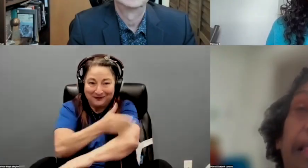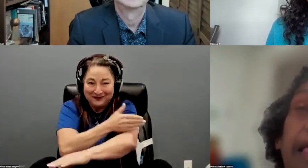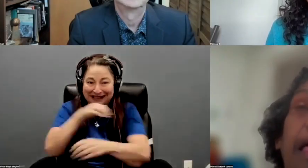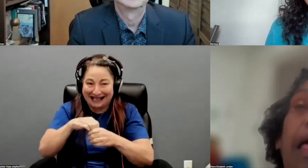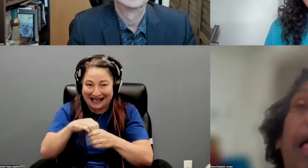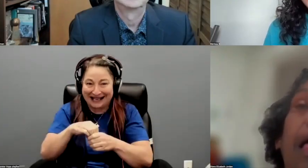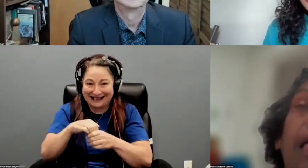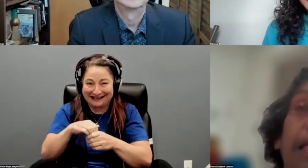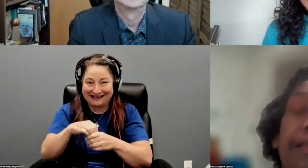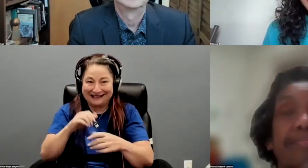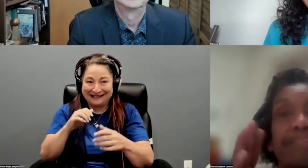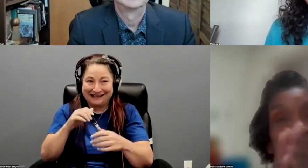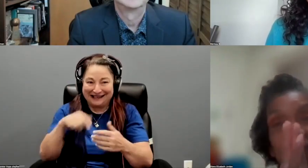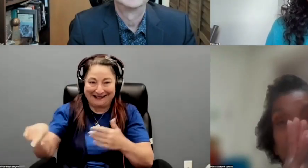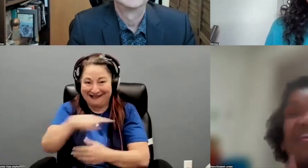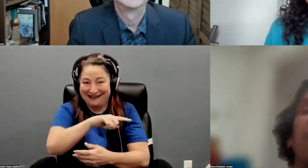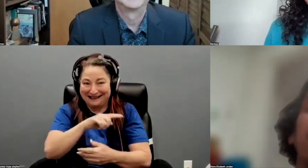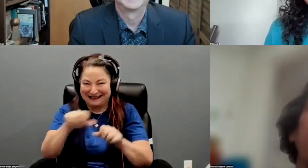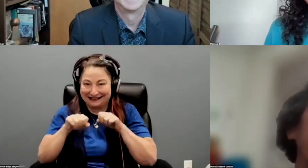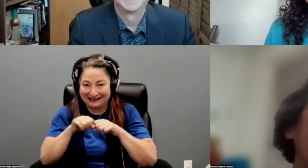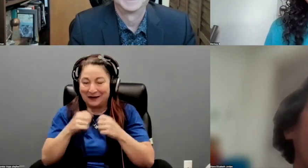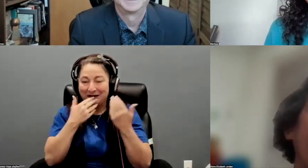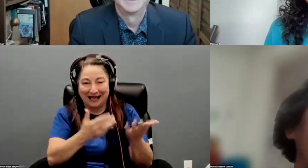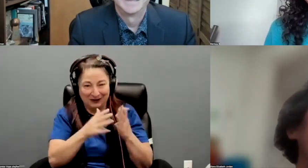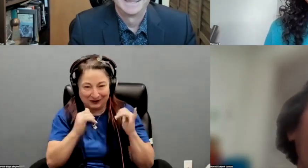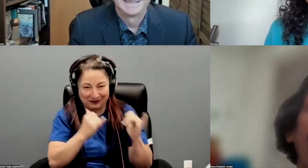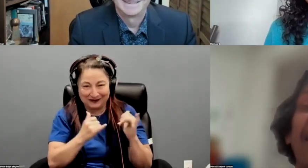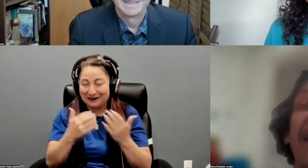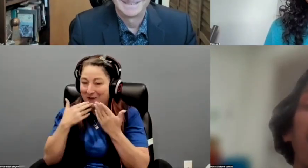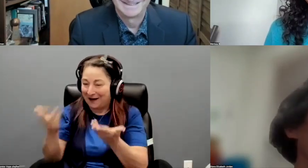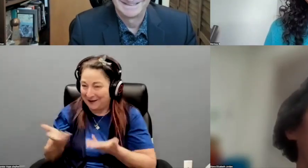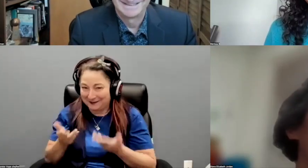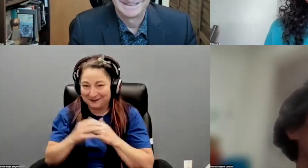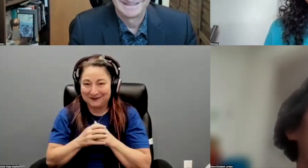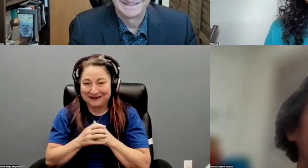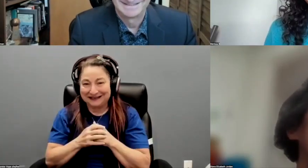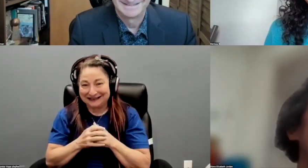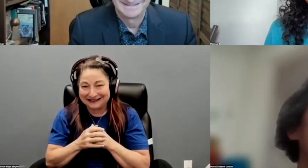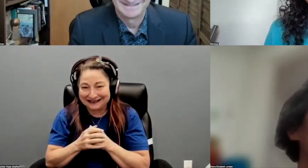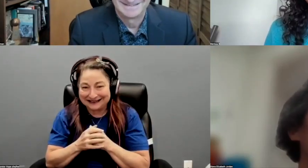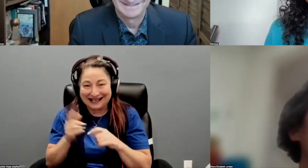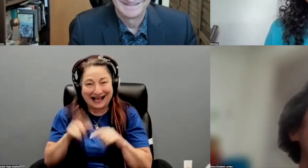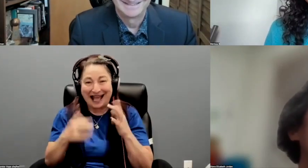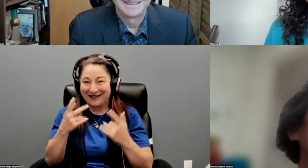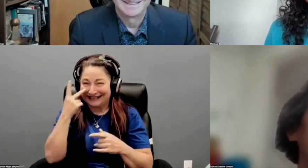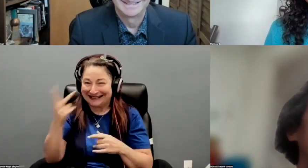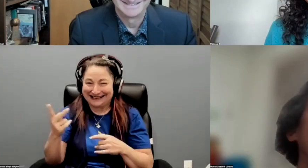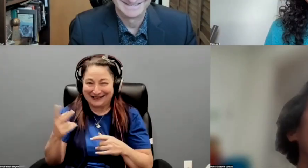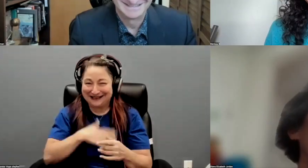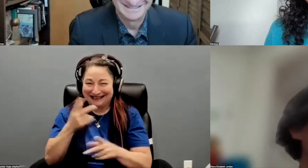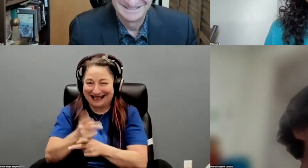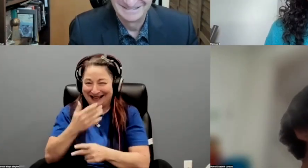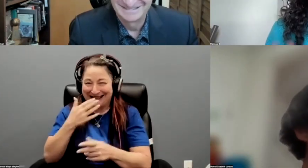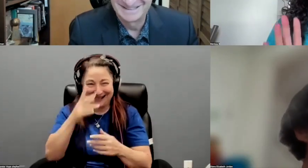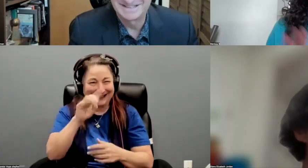So I want to thank you too. Welcome. And I'm gonna go. Can't wait to see you. So please take care. Thank